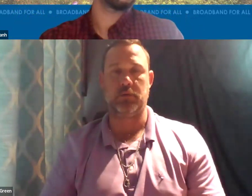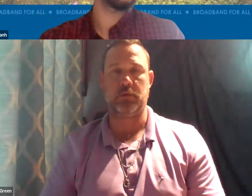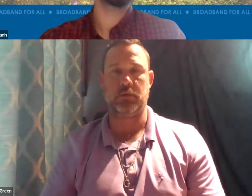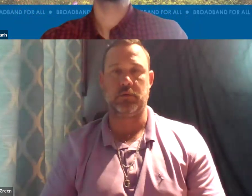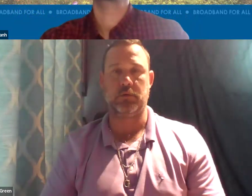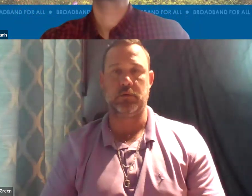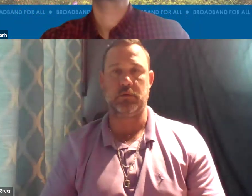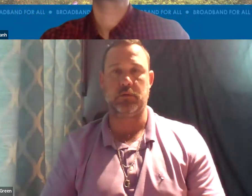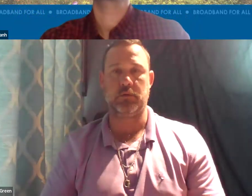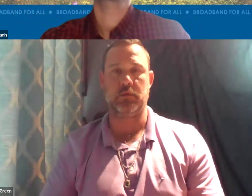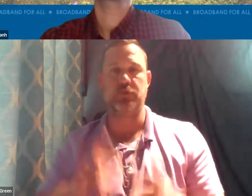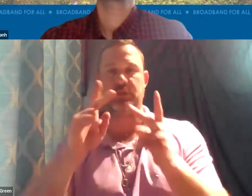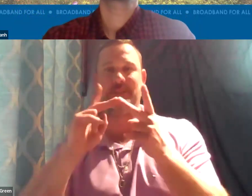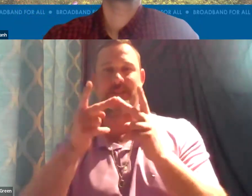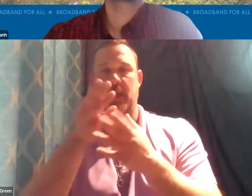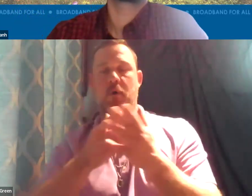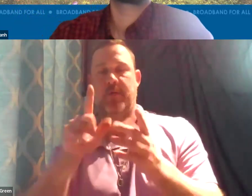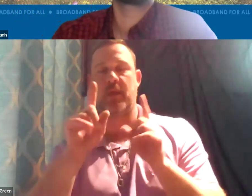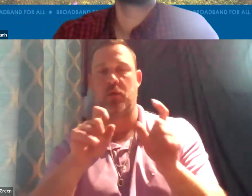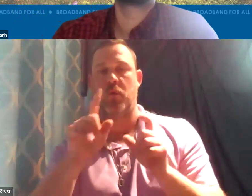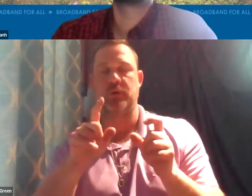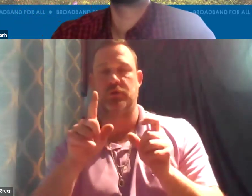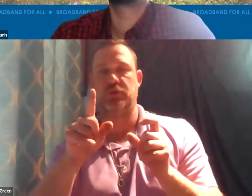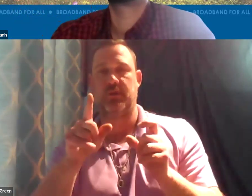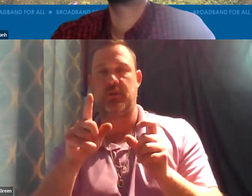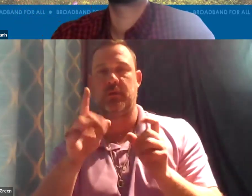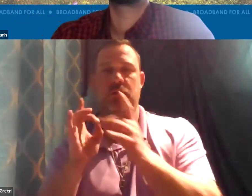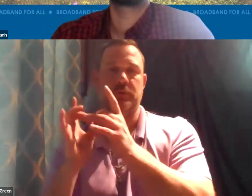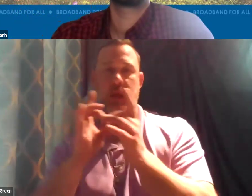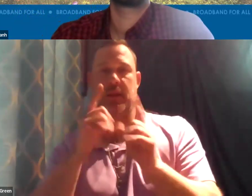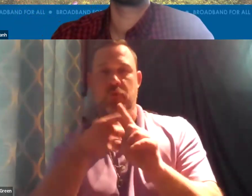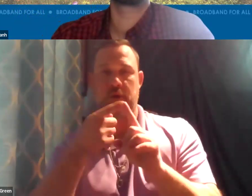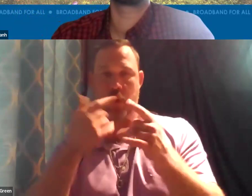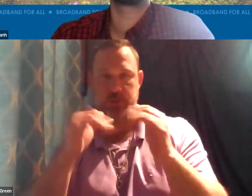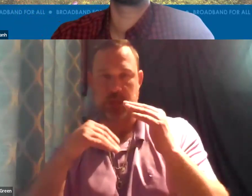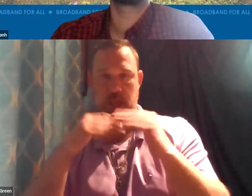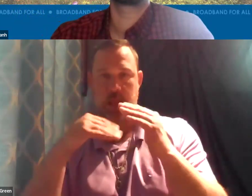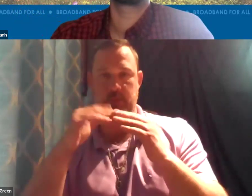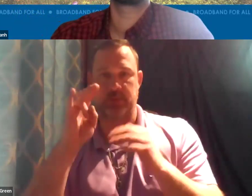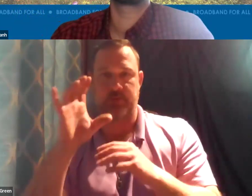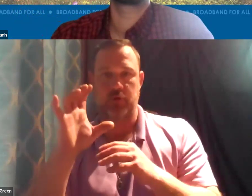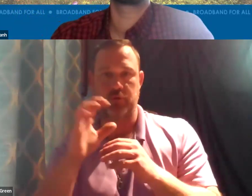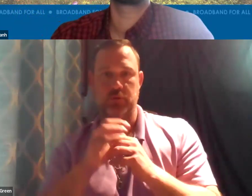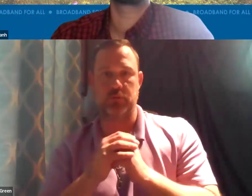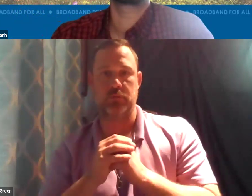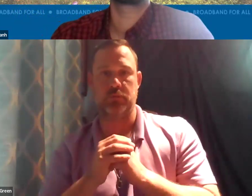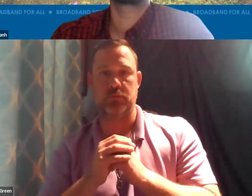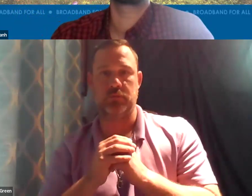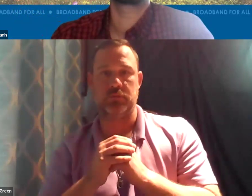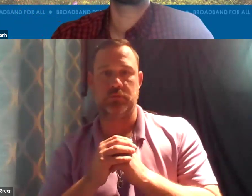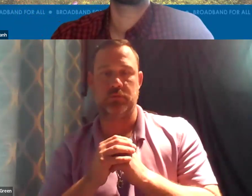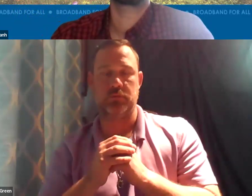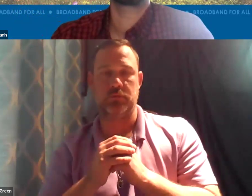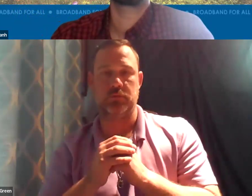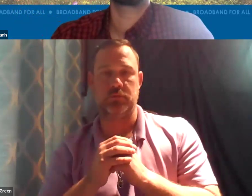And just the second piece of that question, that was tied into car rentals. Are we still at capacity at 700